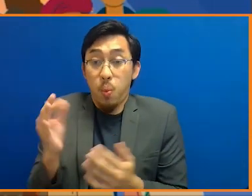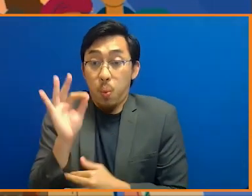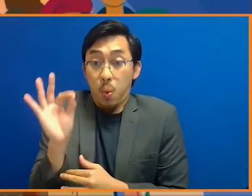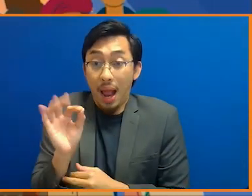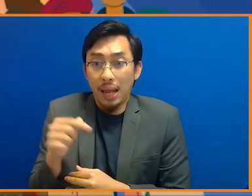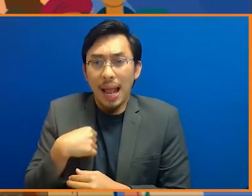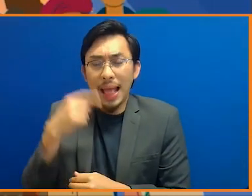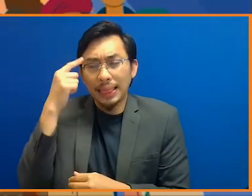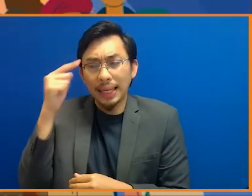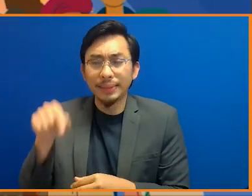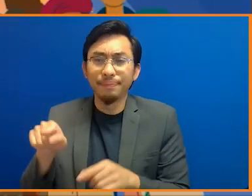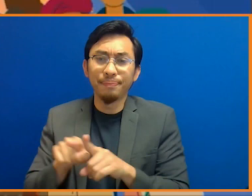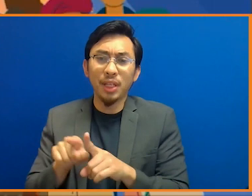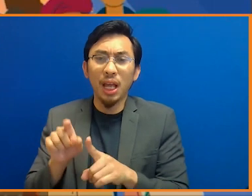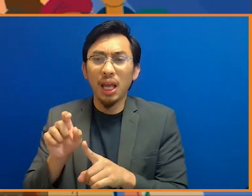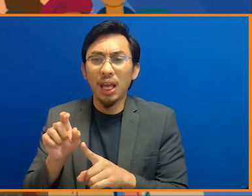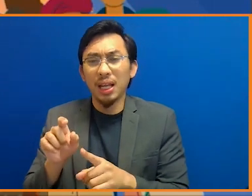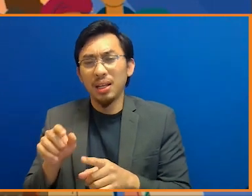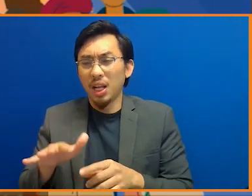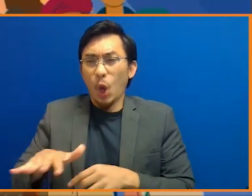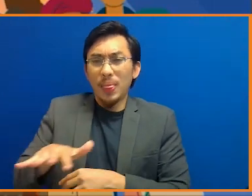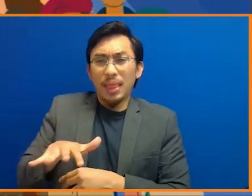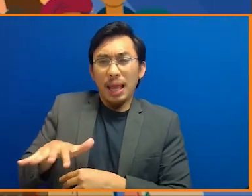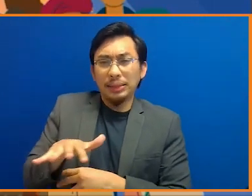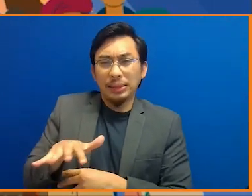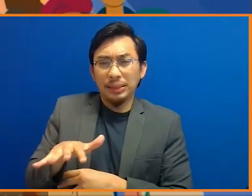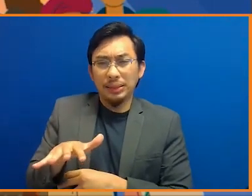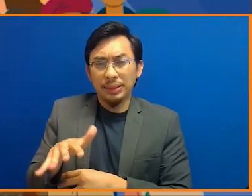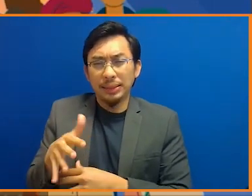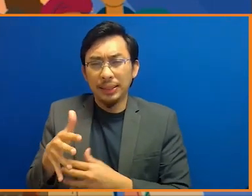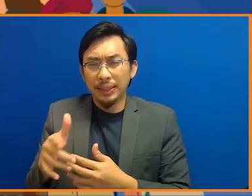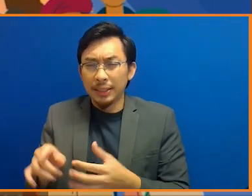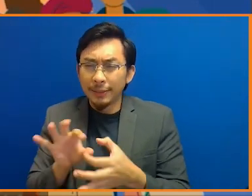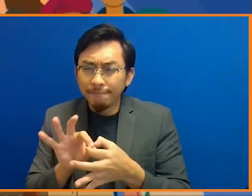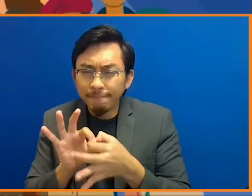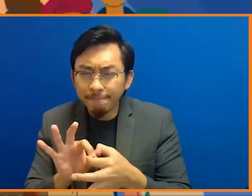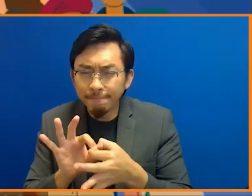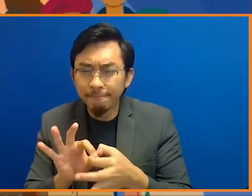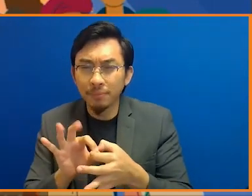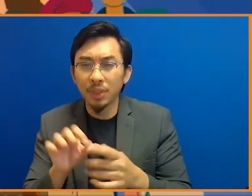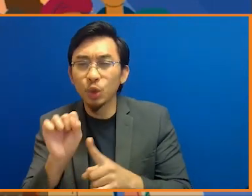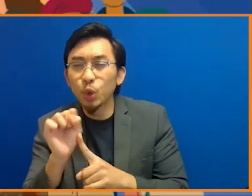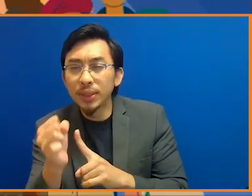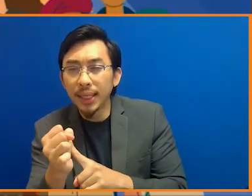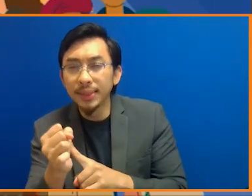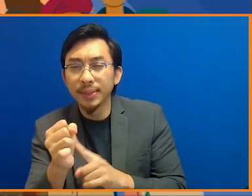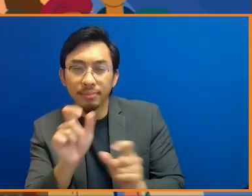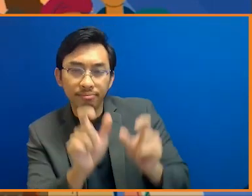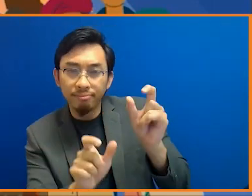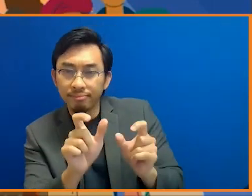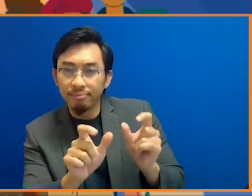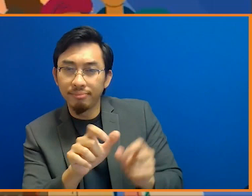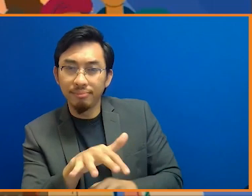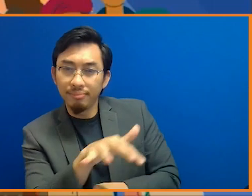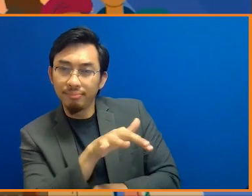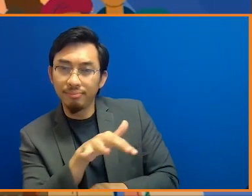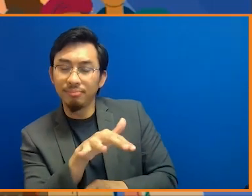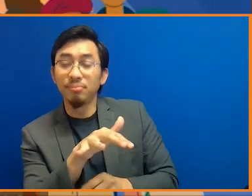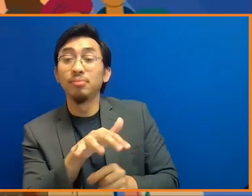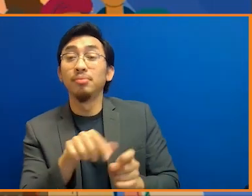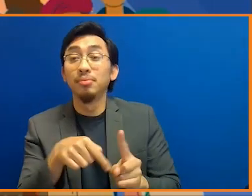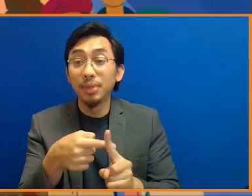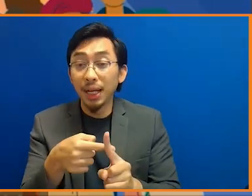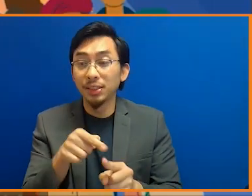Because when we think about context, the words of context here is very related to a